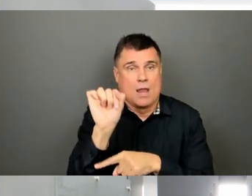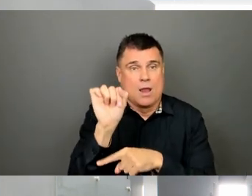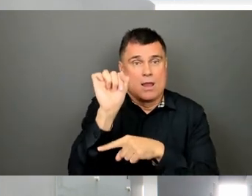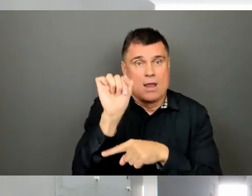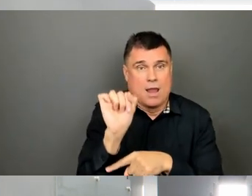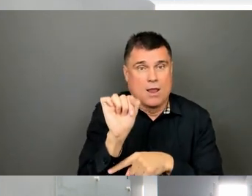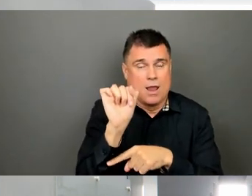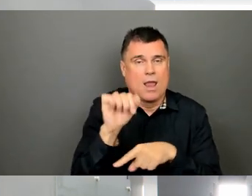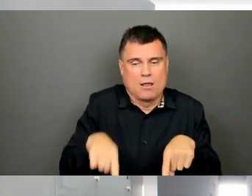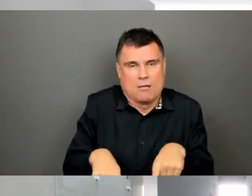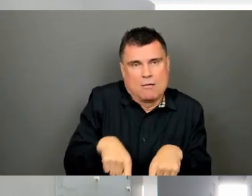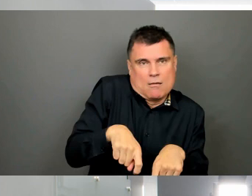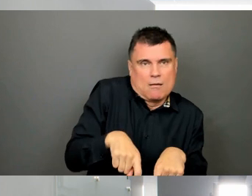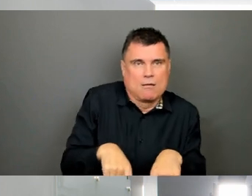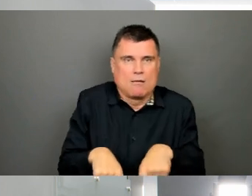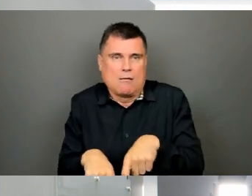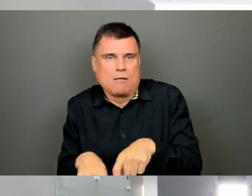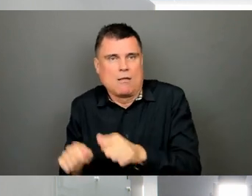down groove.